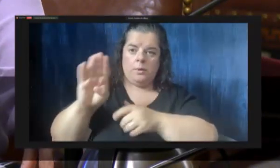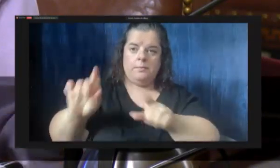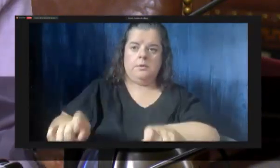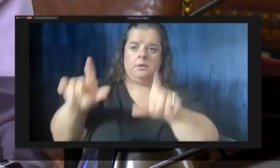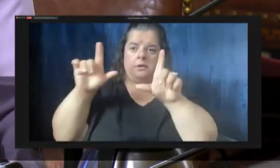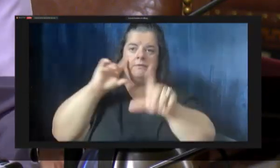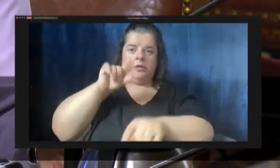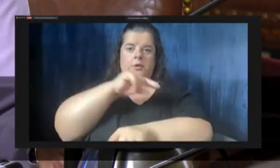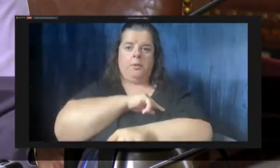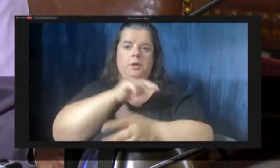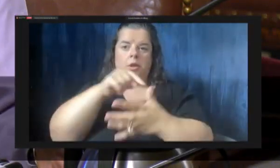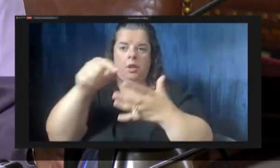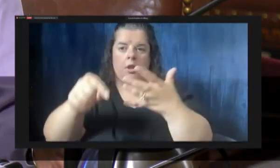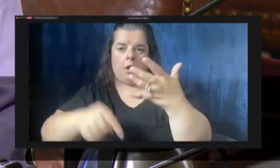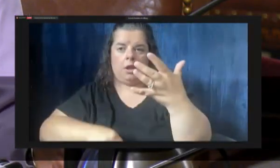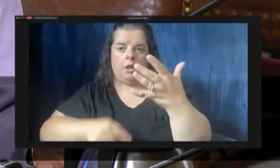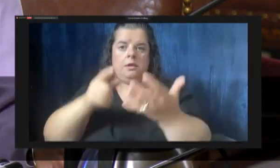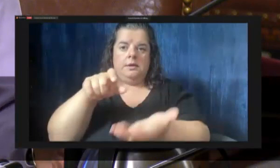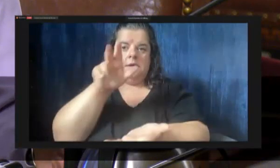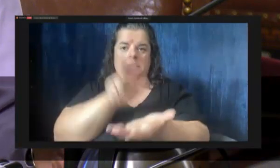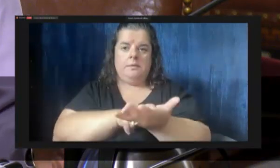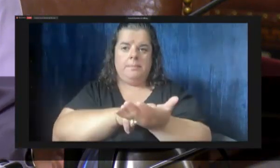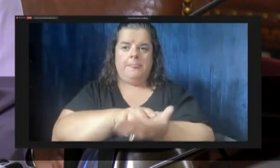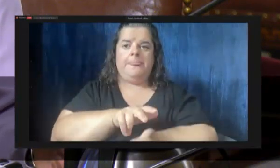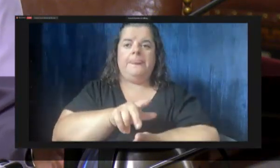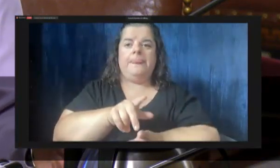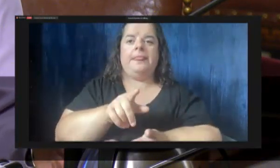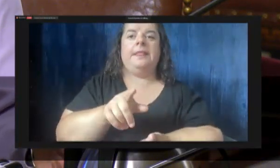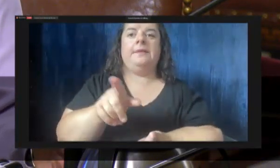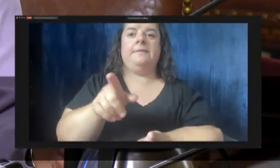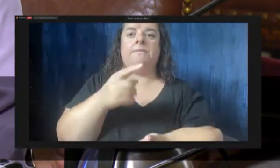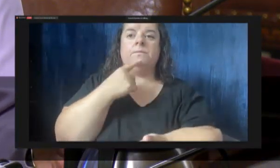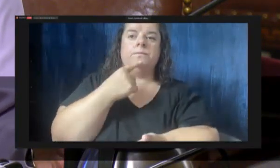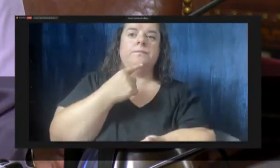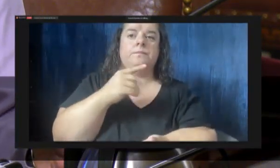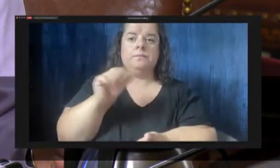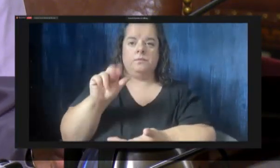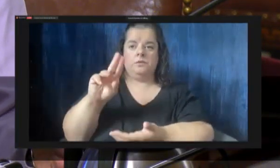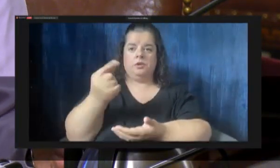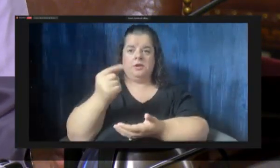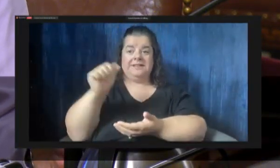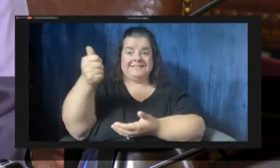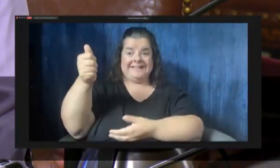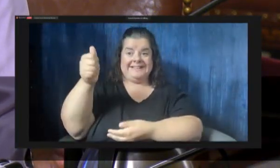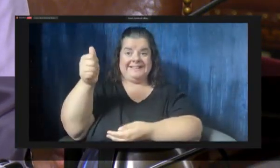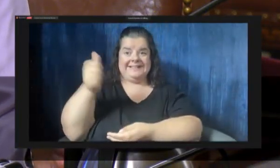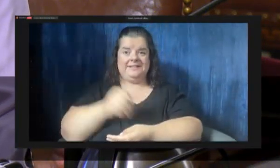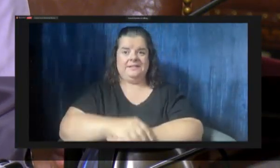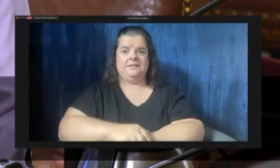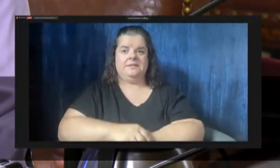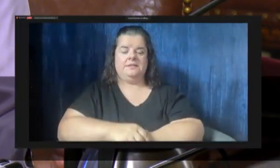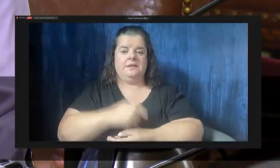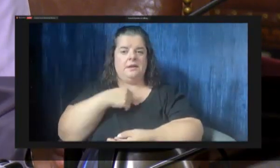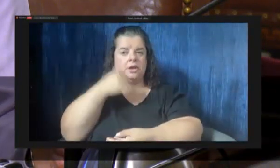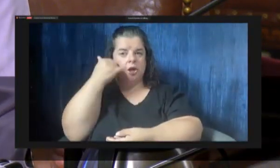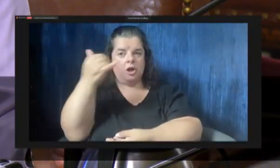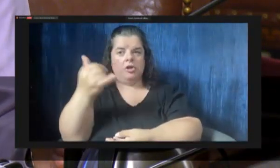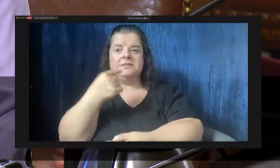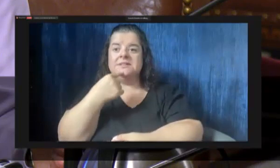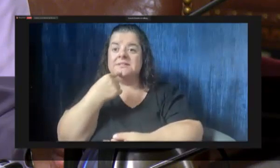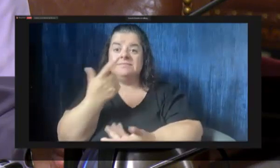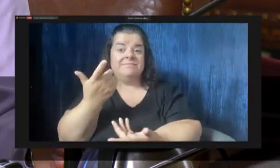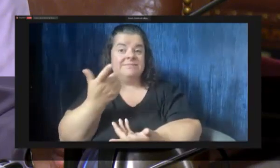to do all of these things. We need the contract, I believe, Jonathan, correct me if I'm wrong, but August 10th. And I called him and said, well, that's not